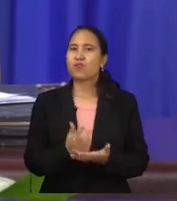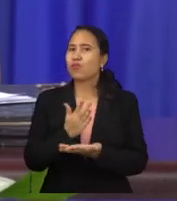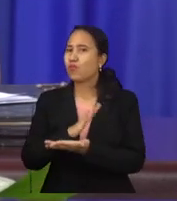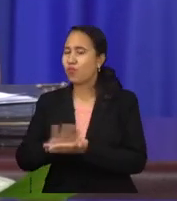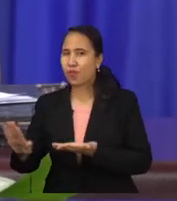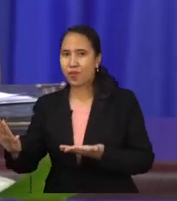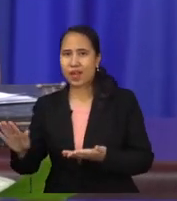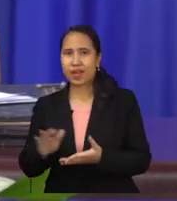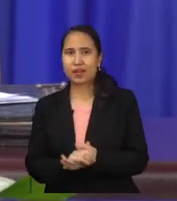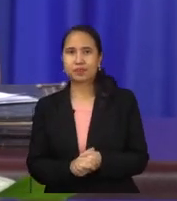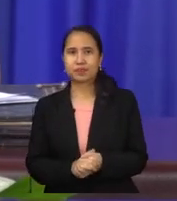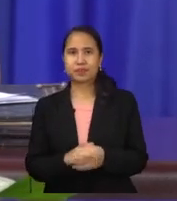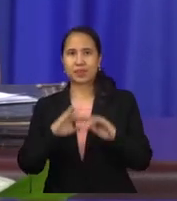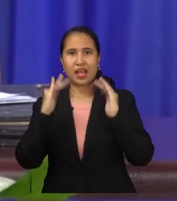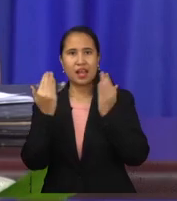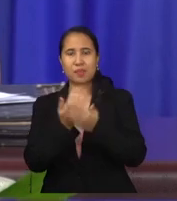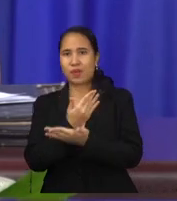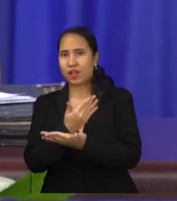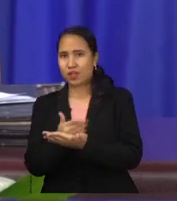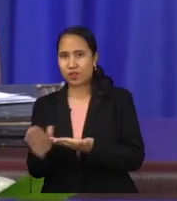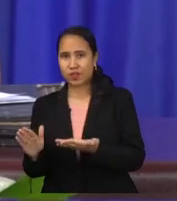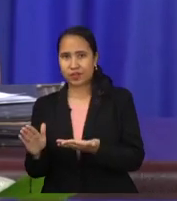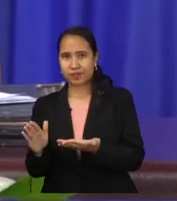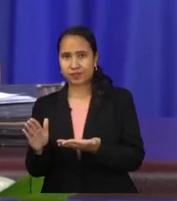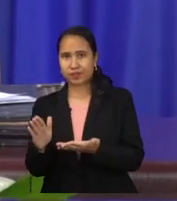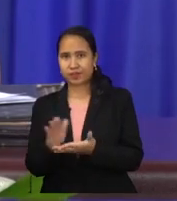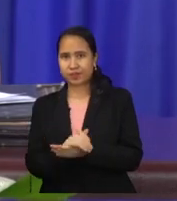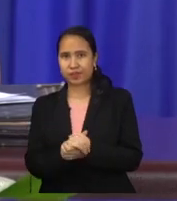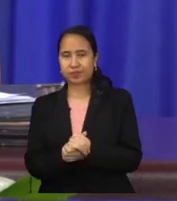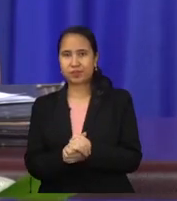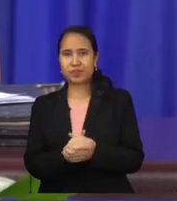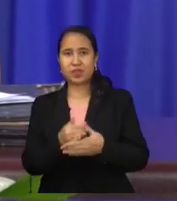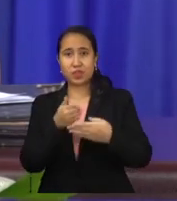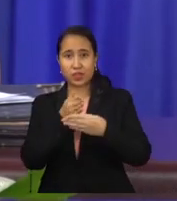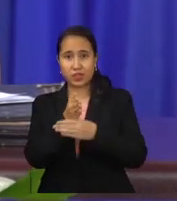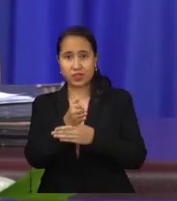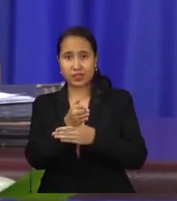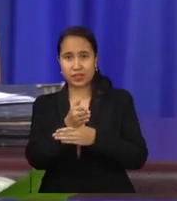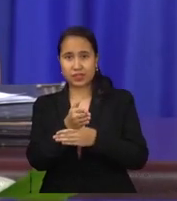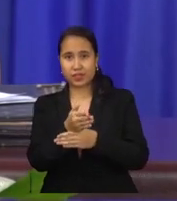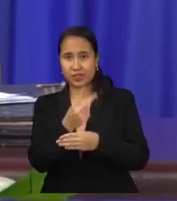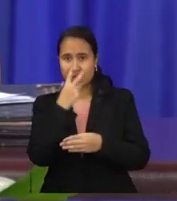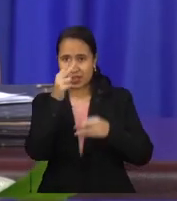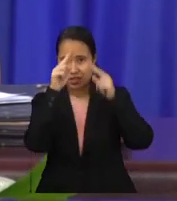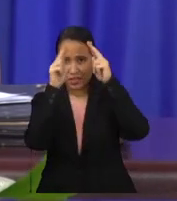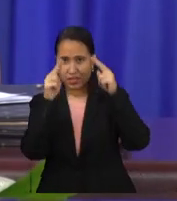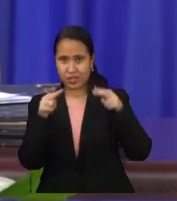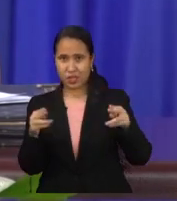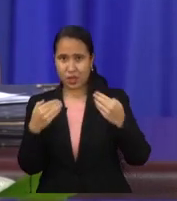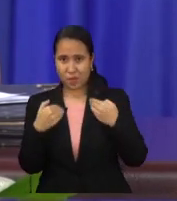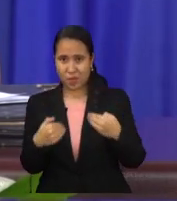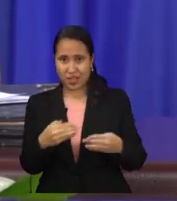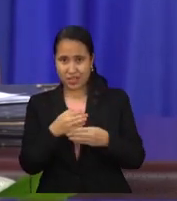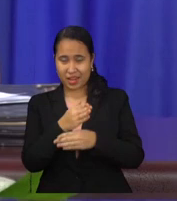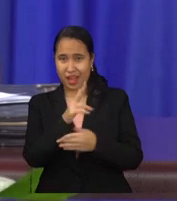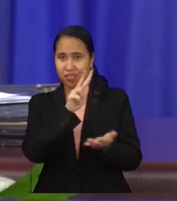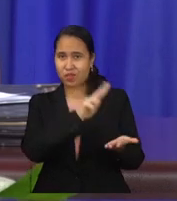them prohibited because they violate non-derogable rights recognized by international human rights law.